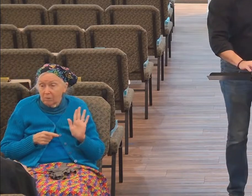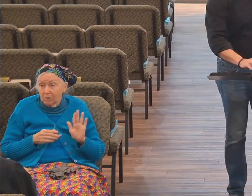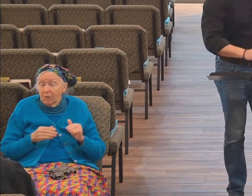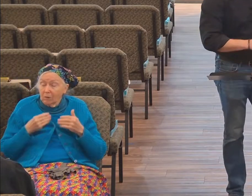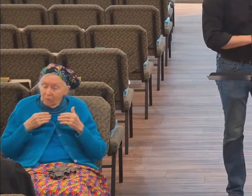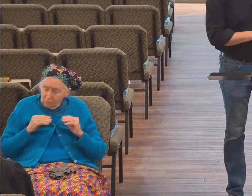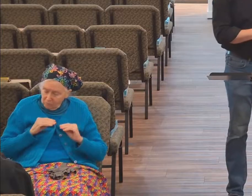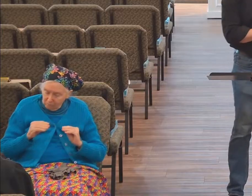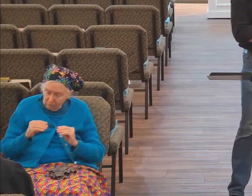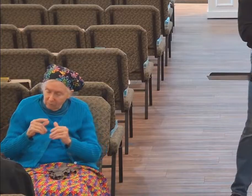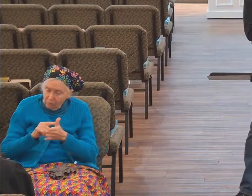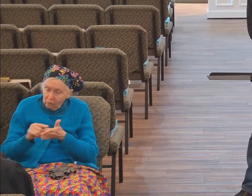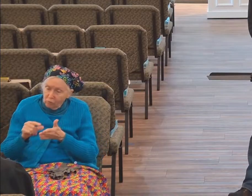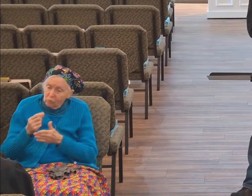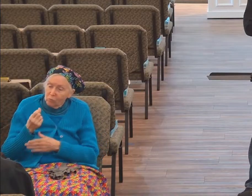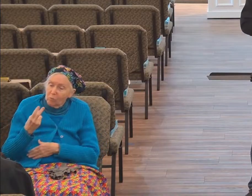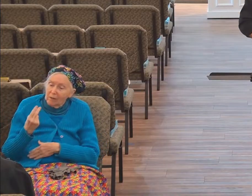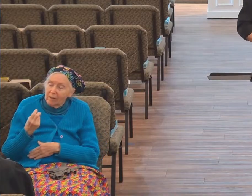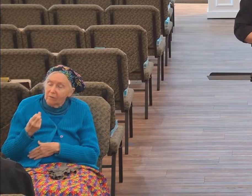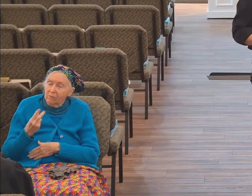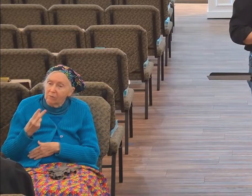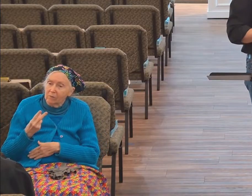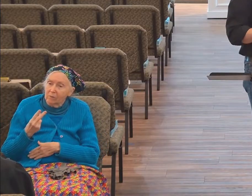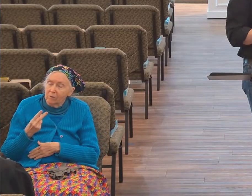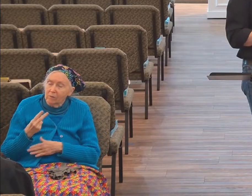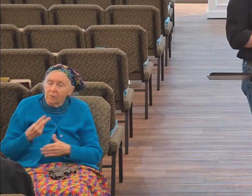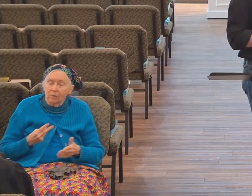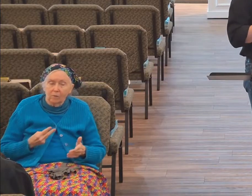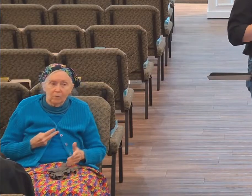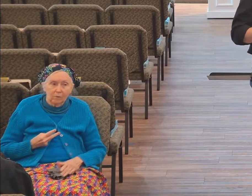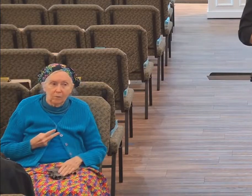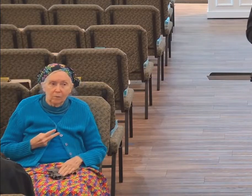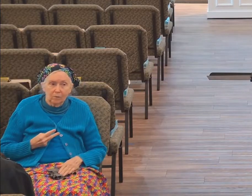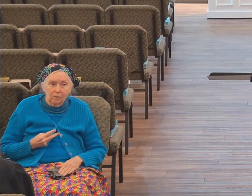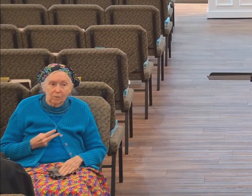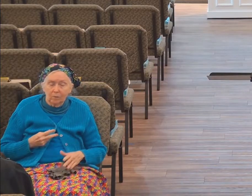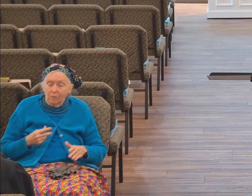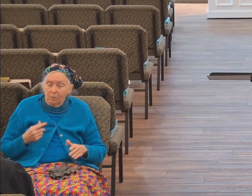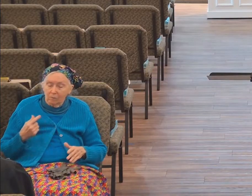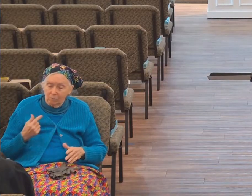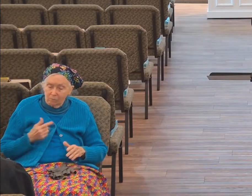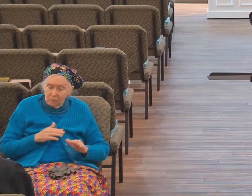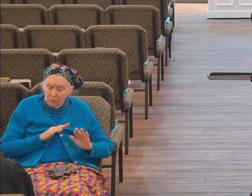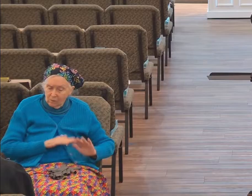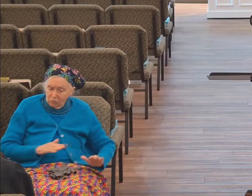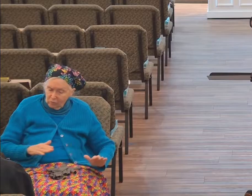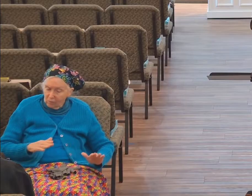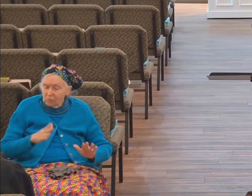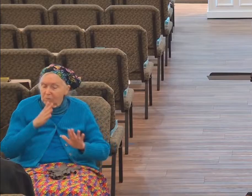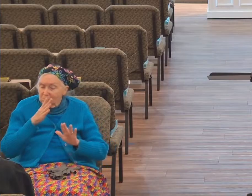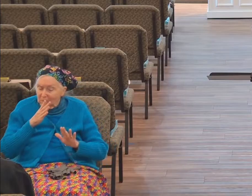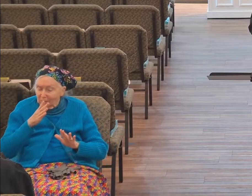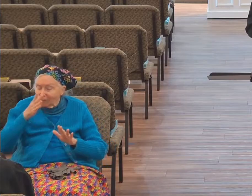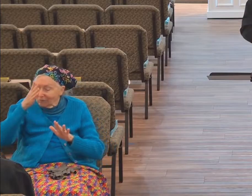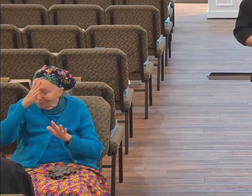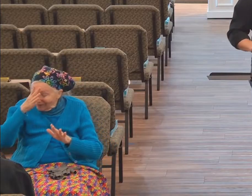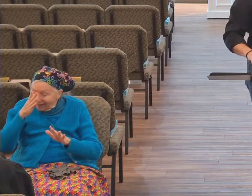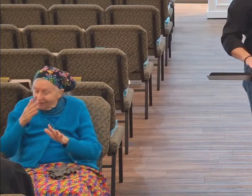Look at verse 12. So, we became like little children, like mothers nourishing,